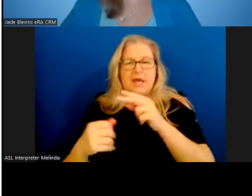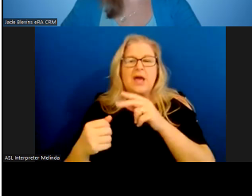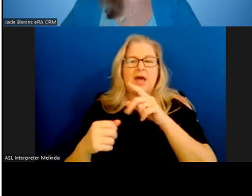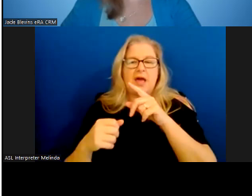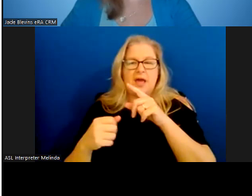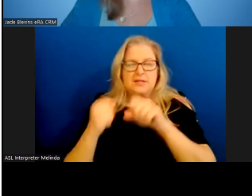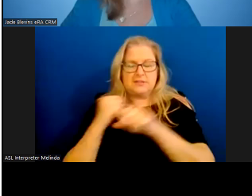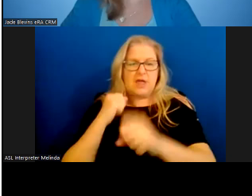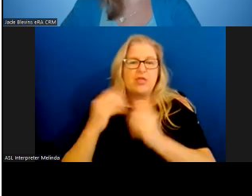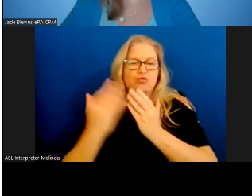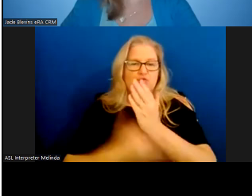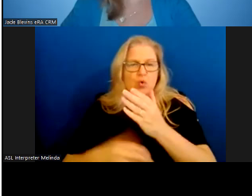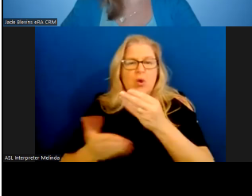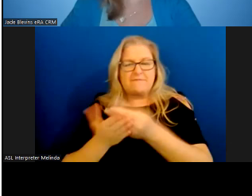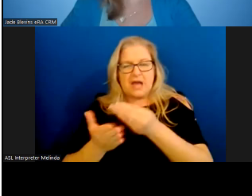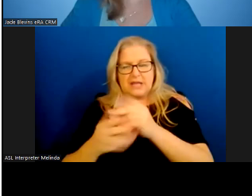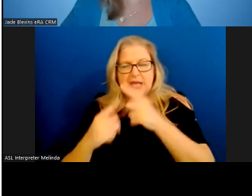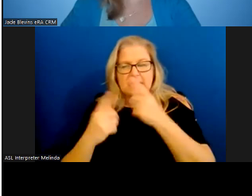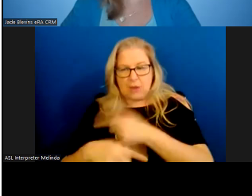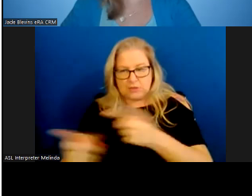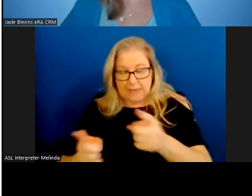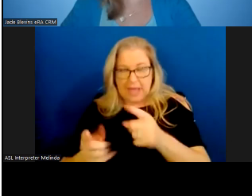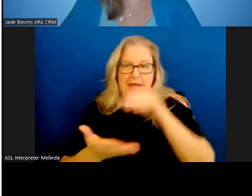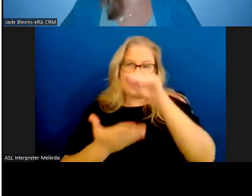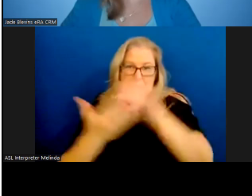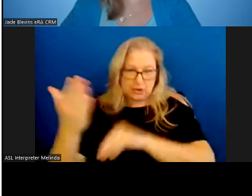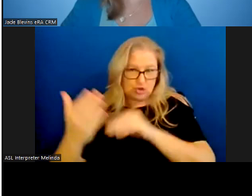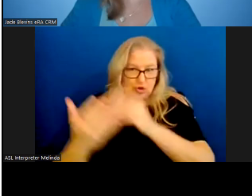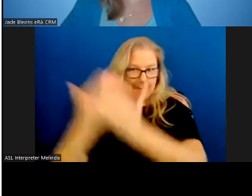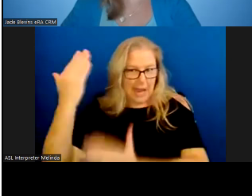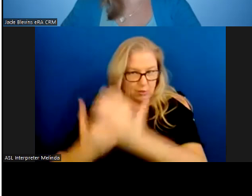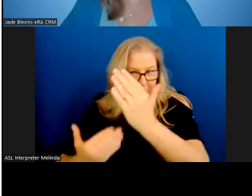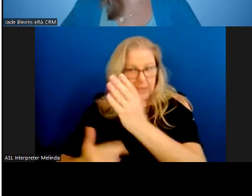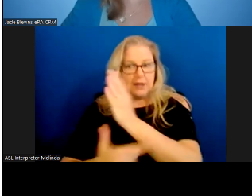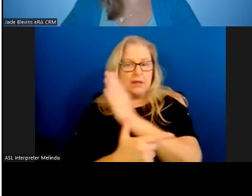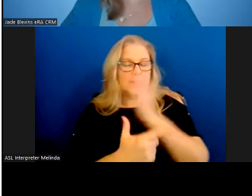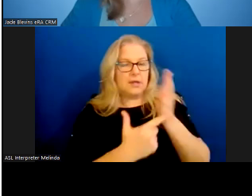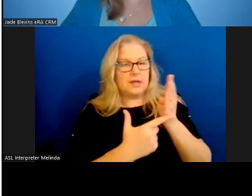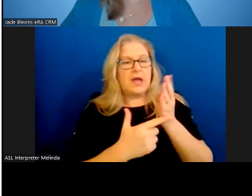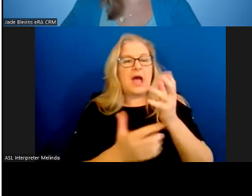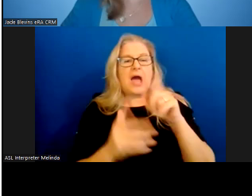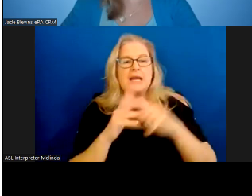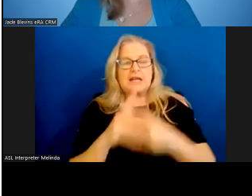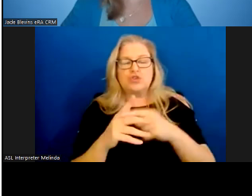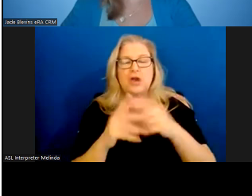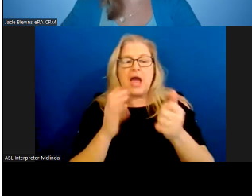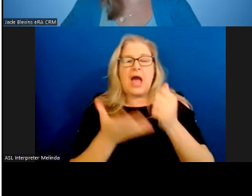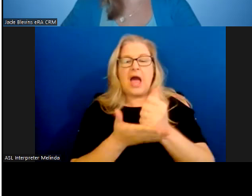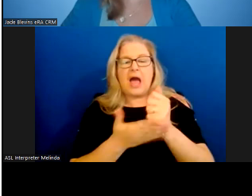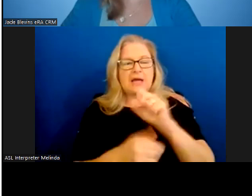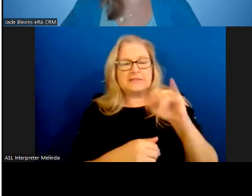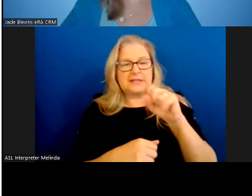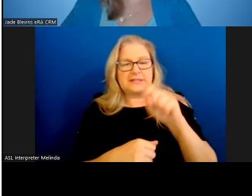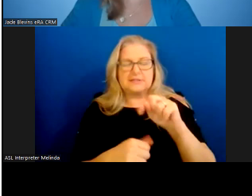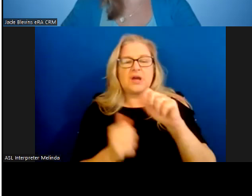announcement, and enter the information manually. Initiate an assist with a federal ID number of the parent